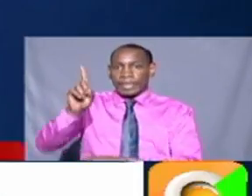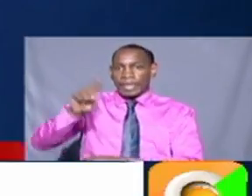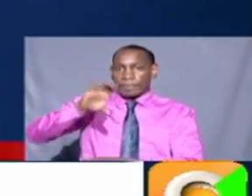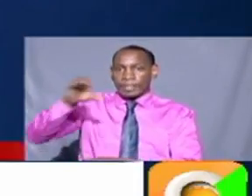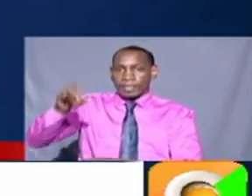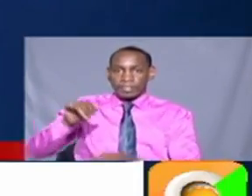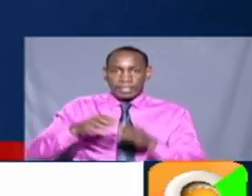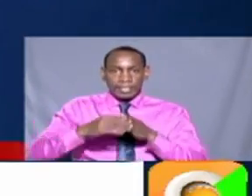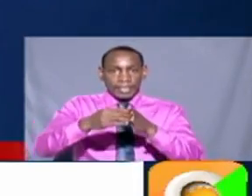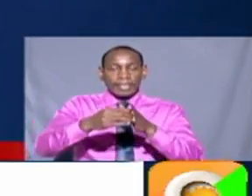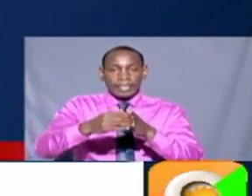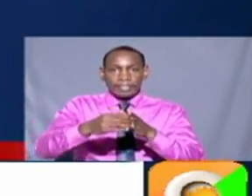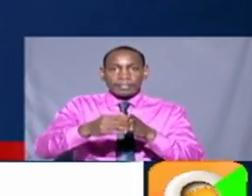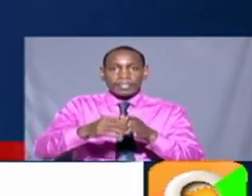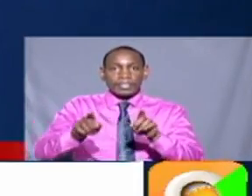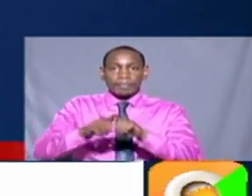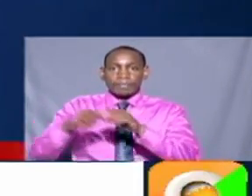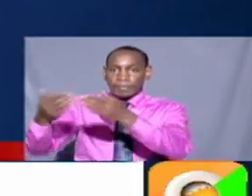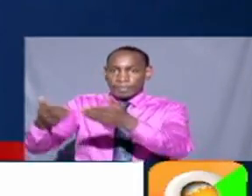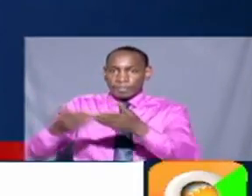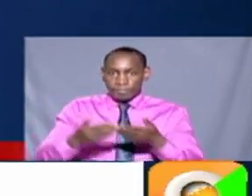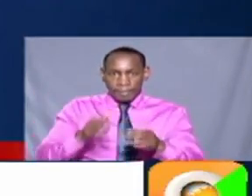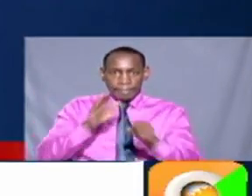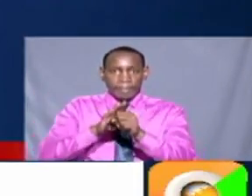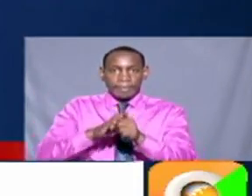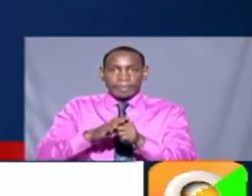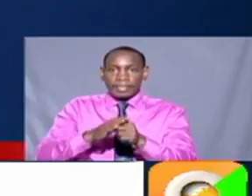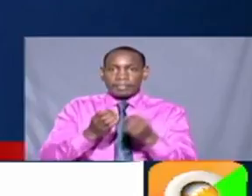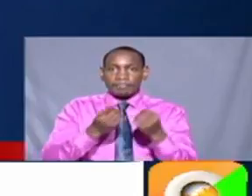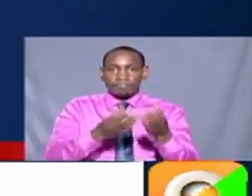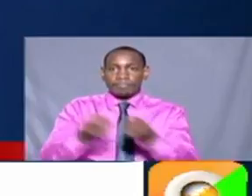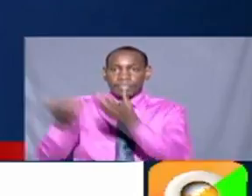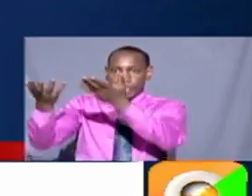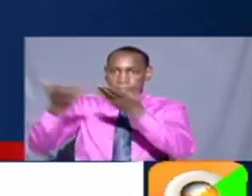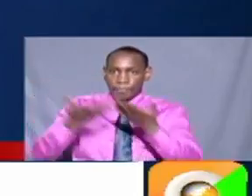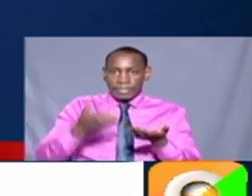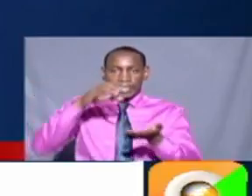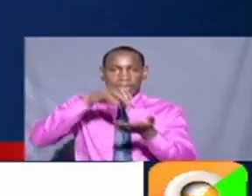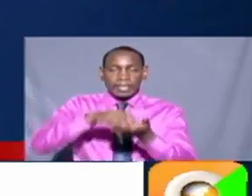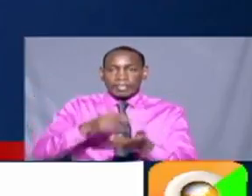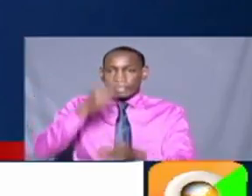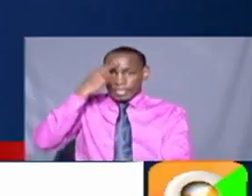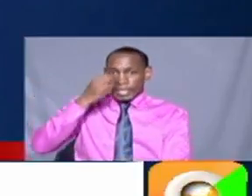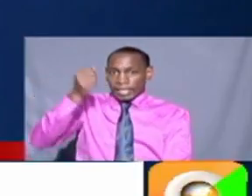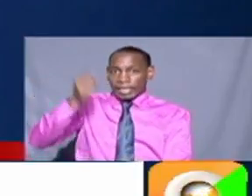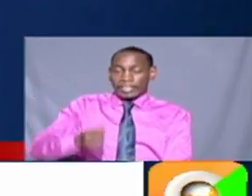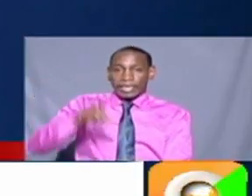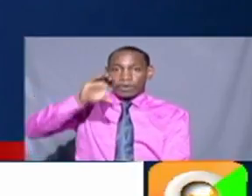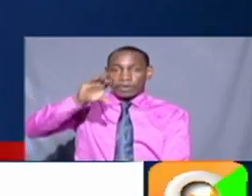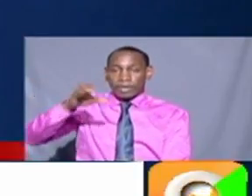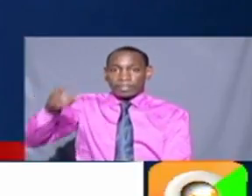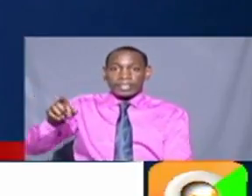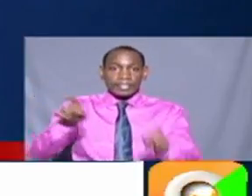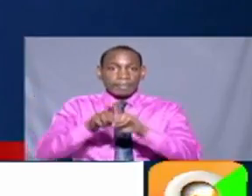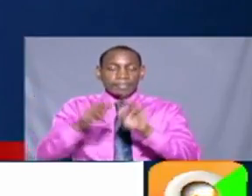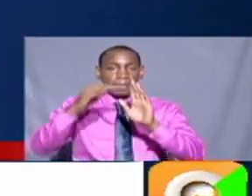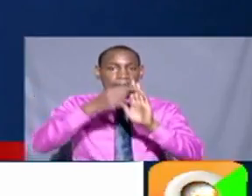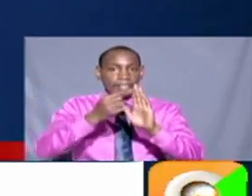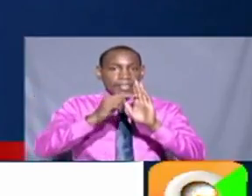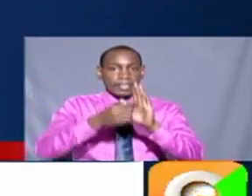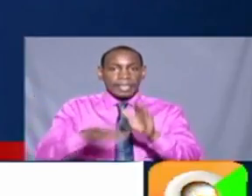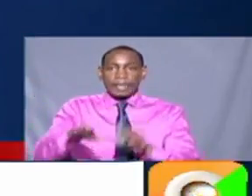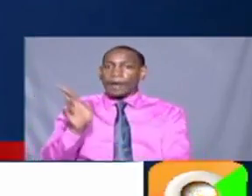County leads in the park, having received the highest number of import cases. Kajiado County has also been listed